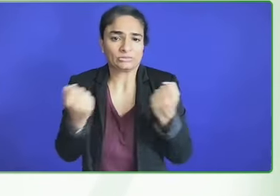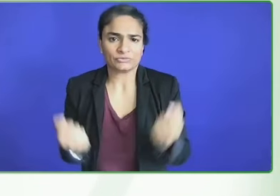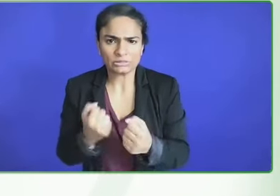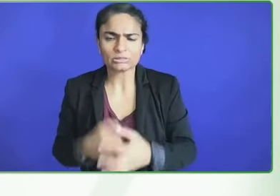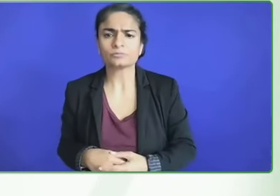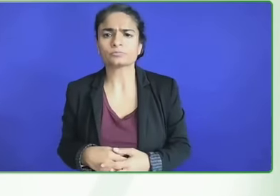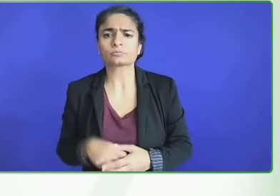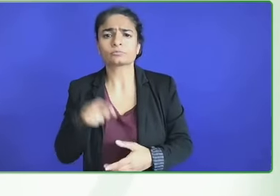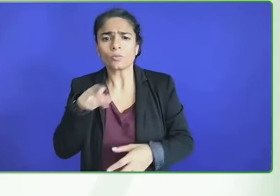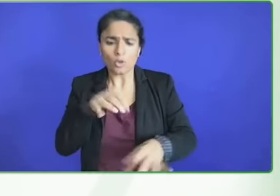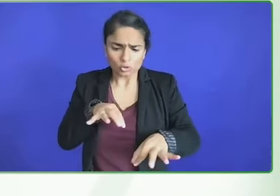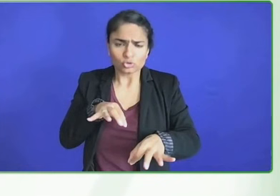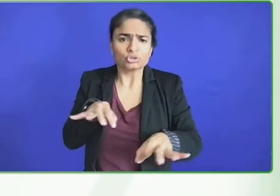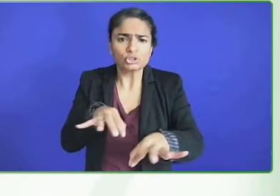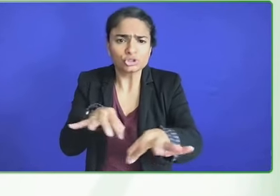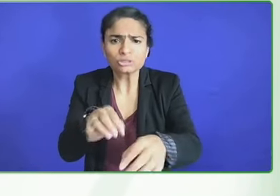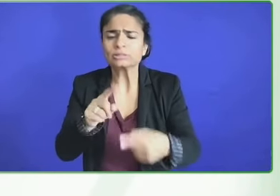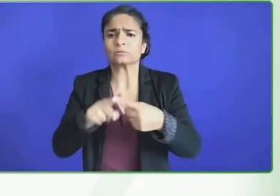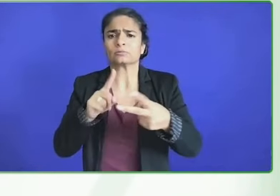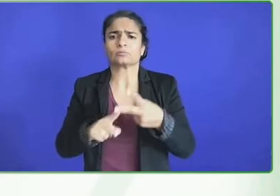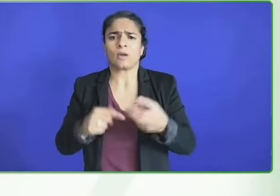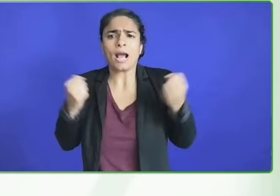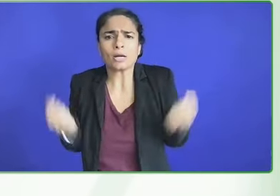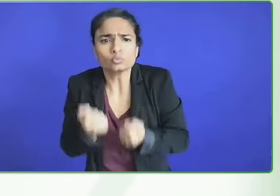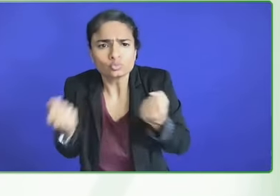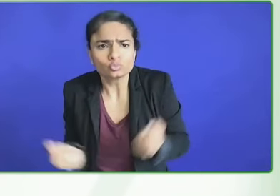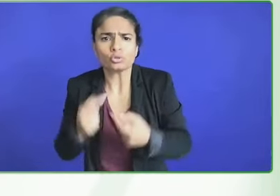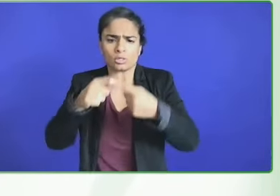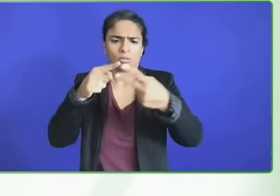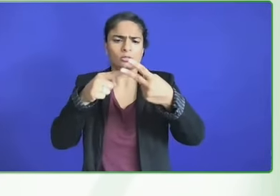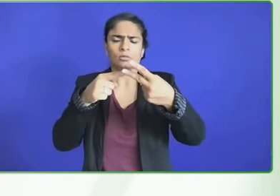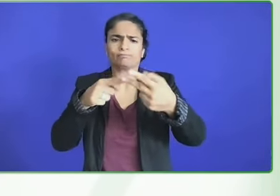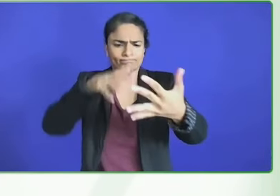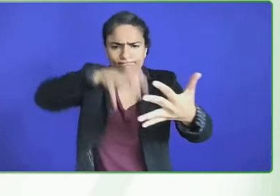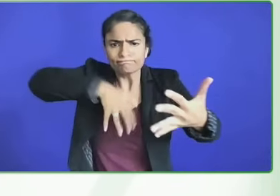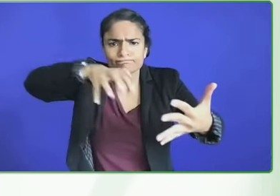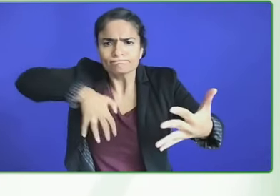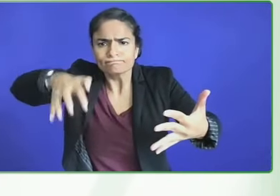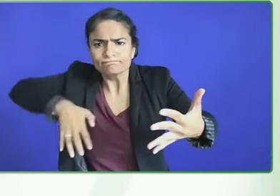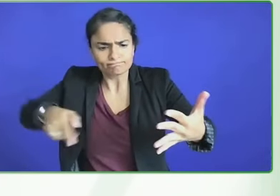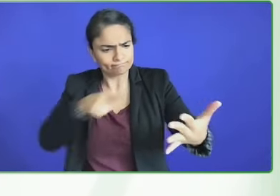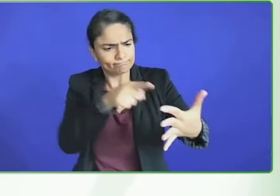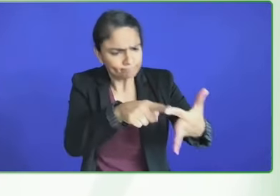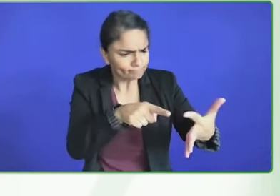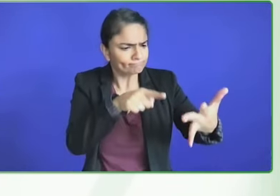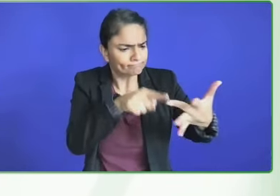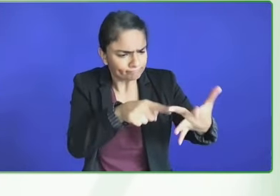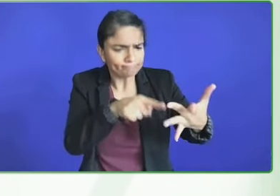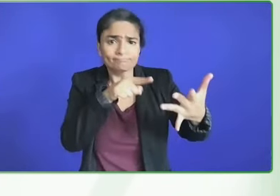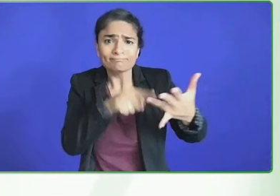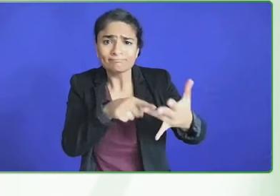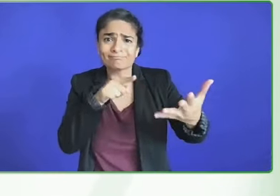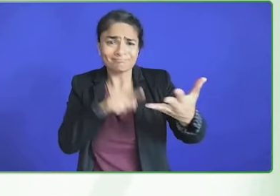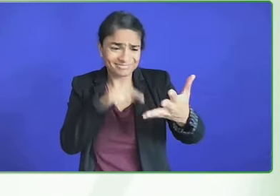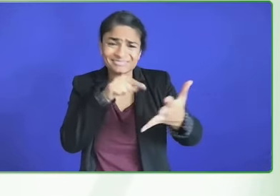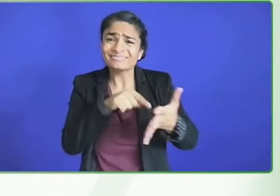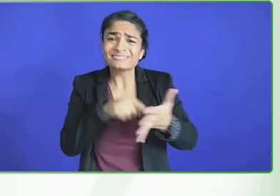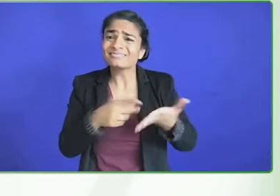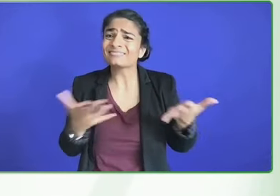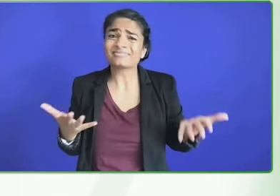personal rights, EU rights, also free movement, for example, in the Union, the quality of life, independent